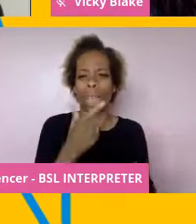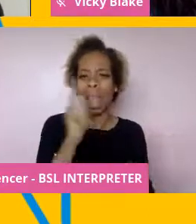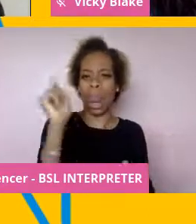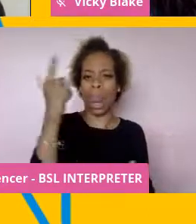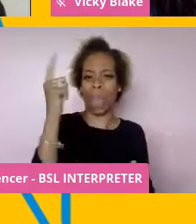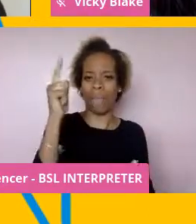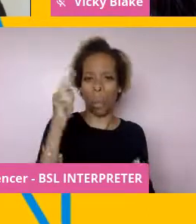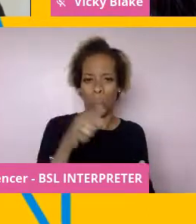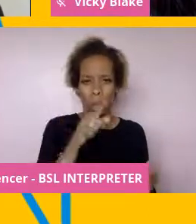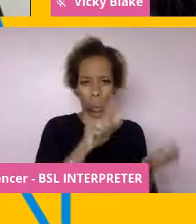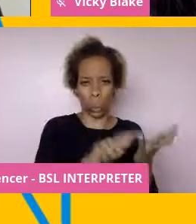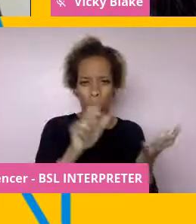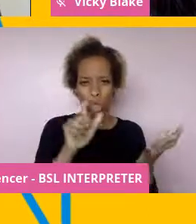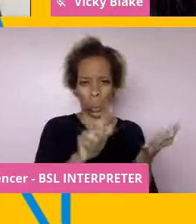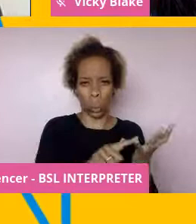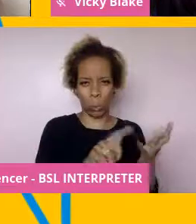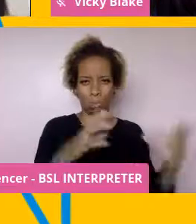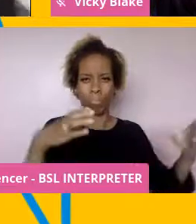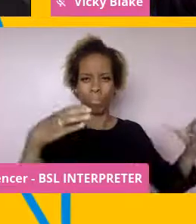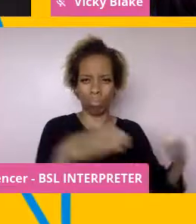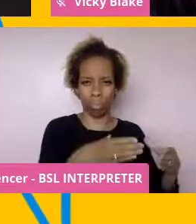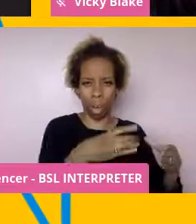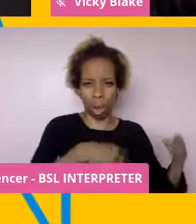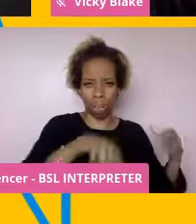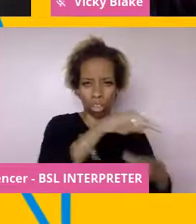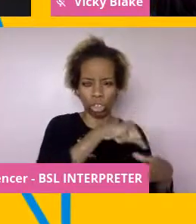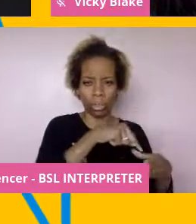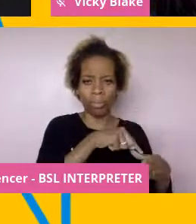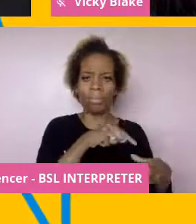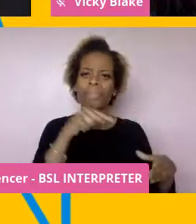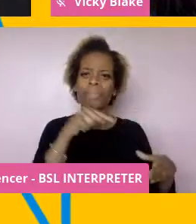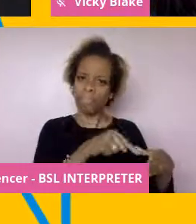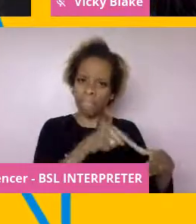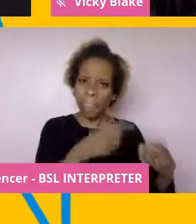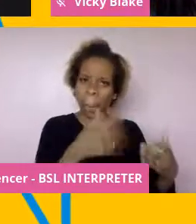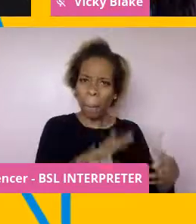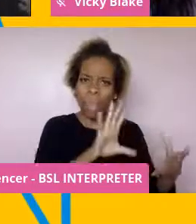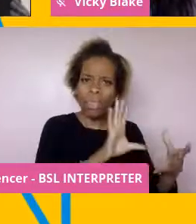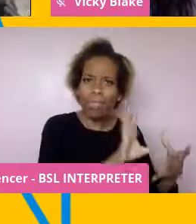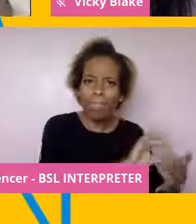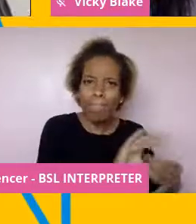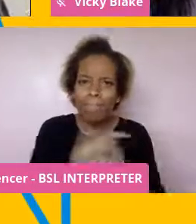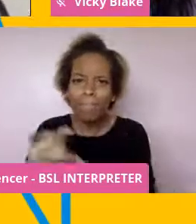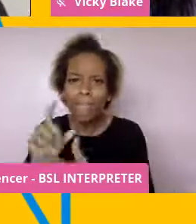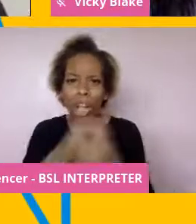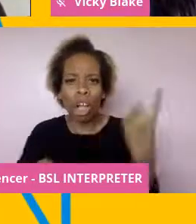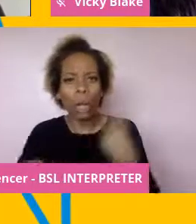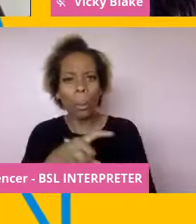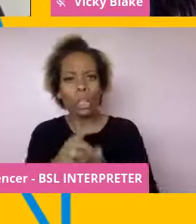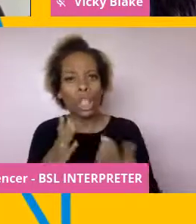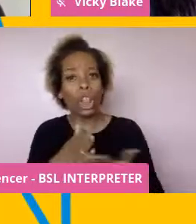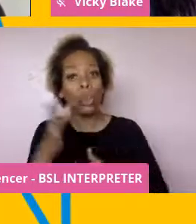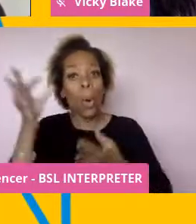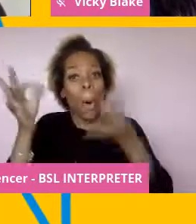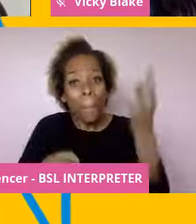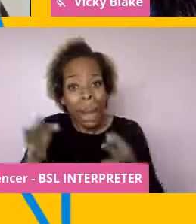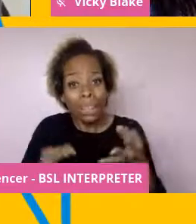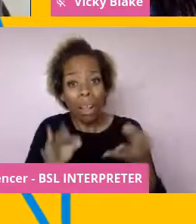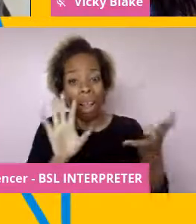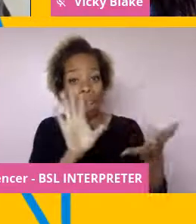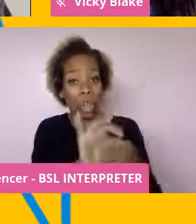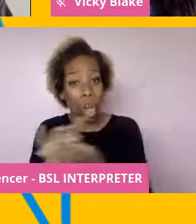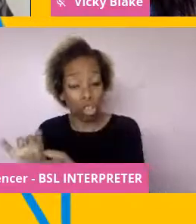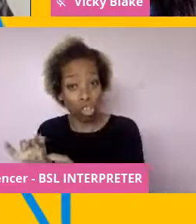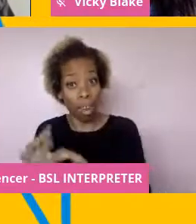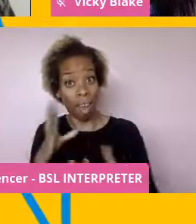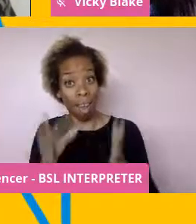the work that they've done in making political connections in the community. and how that's helped their campaign. So we